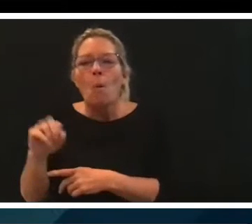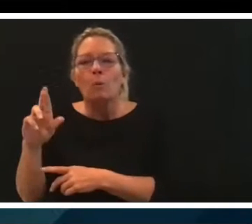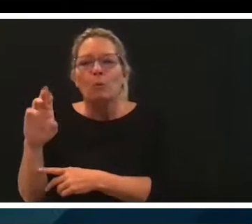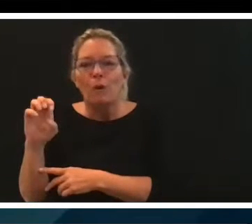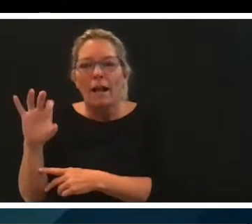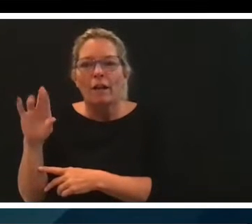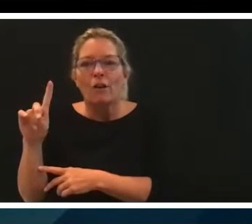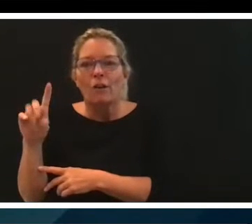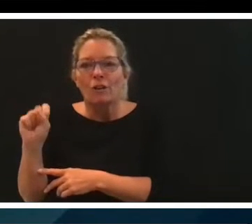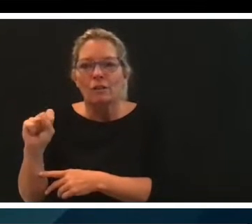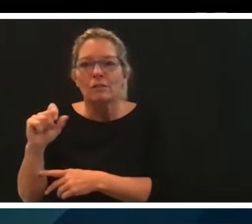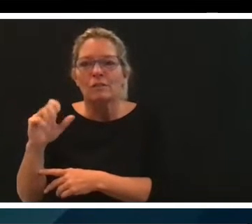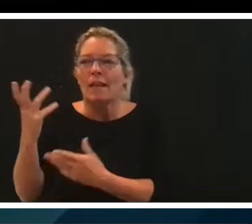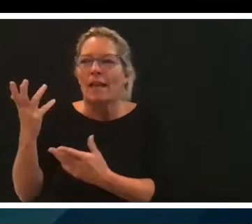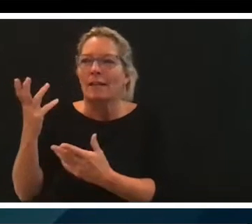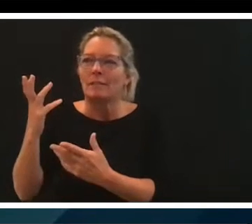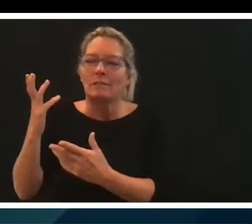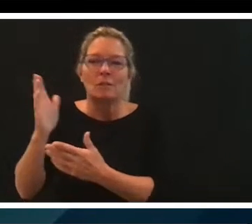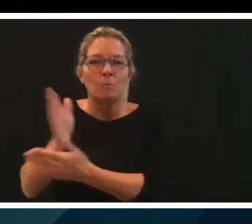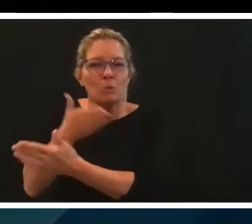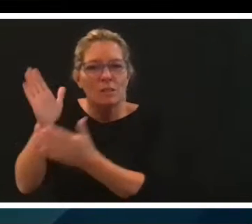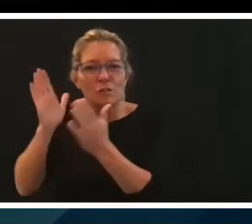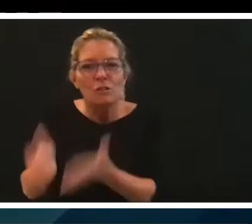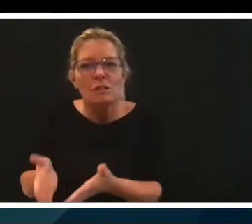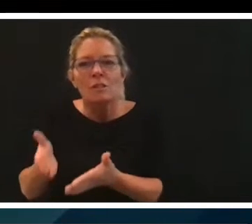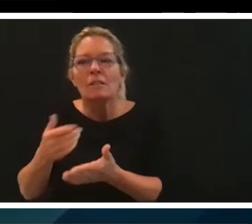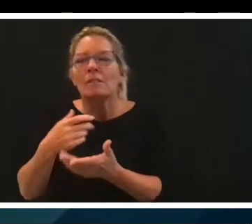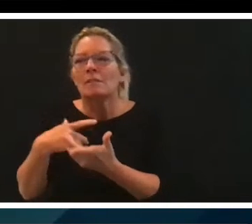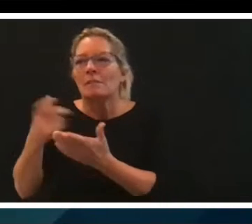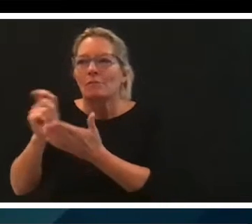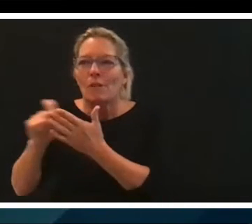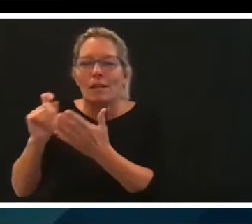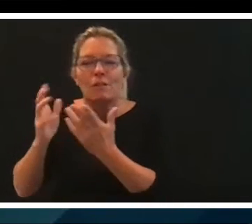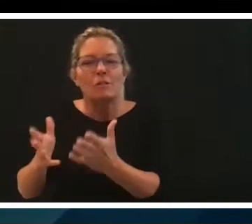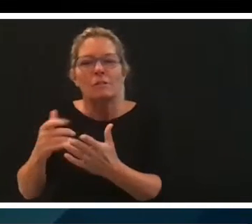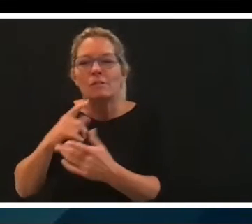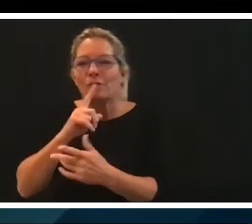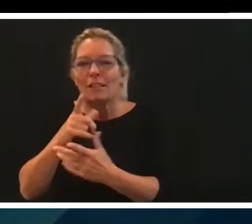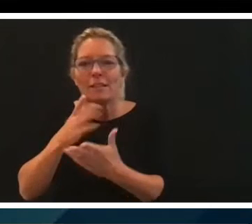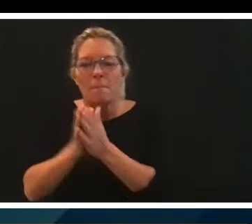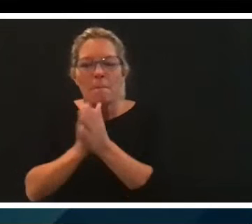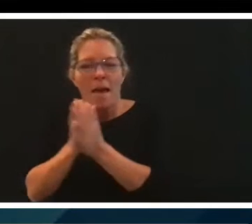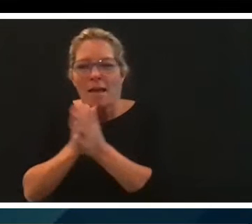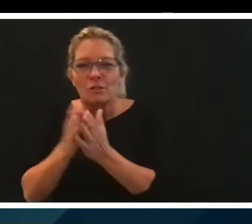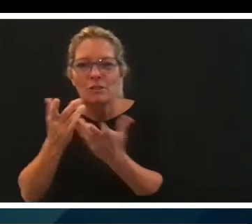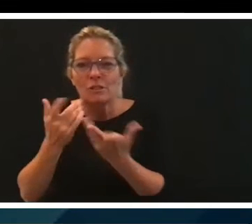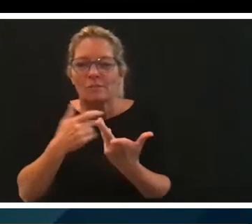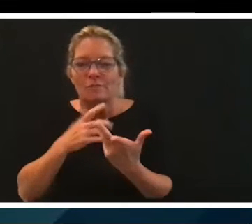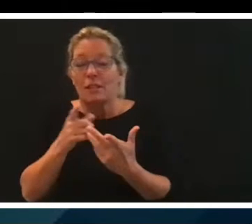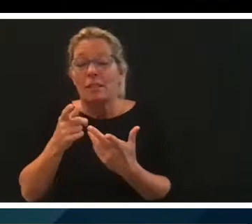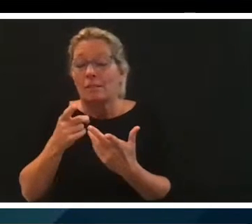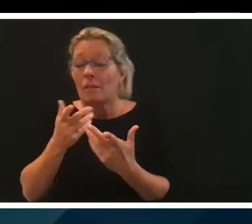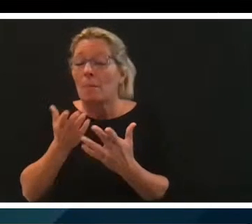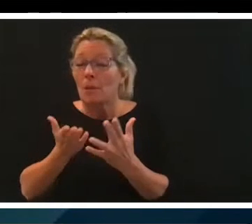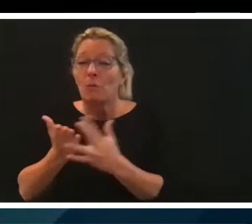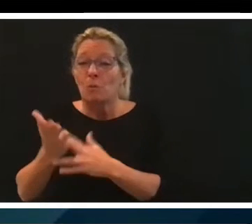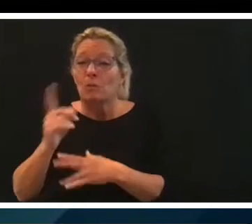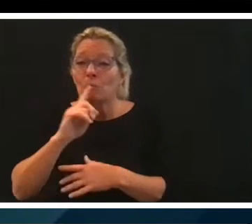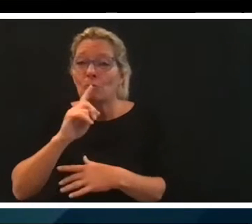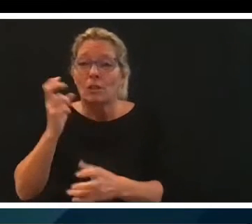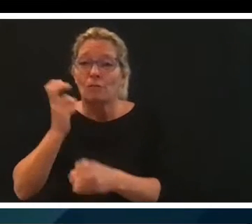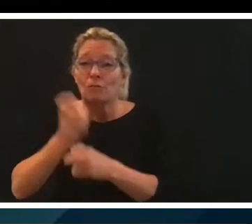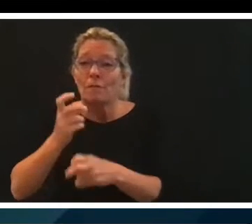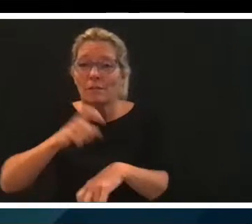And it's really a passion that um, has brought me through some really rough things that